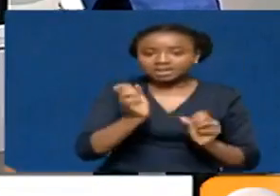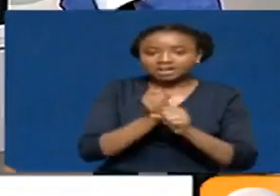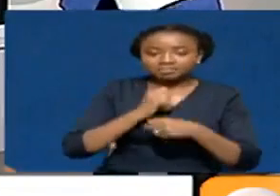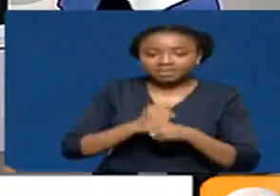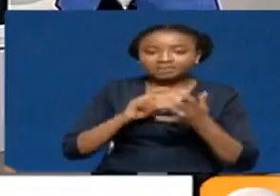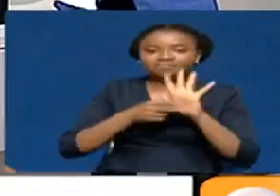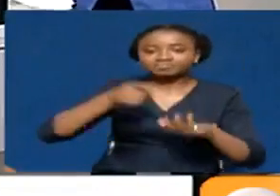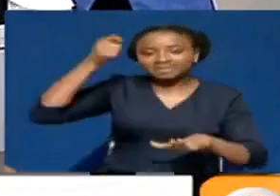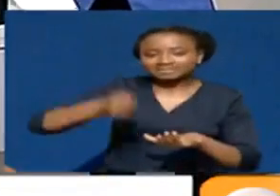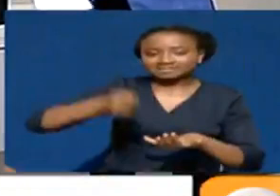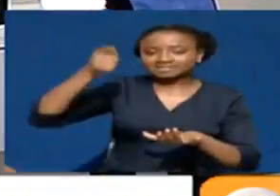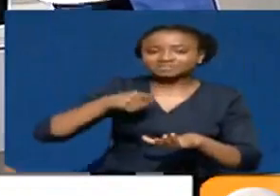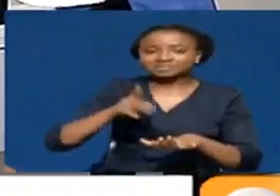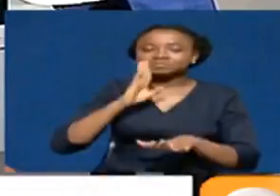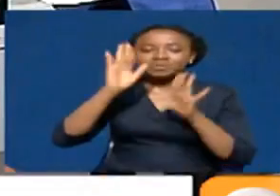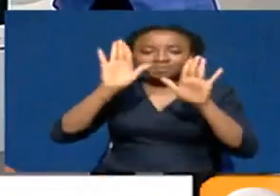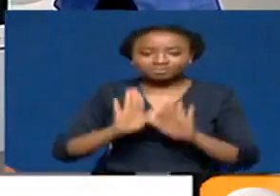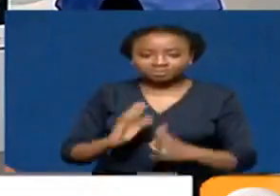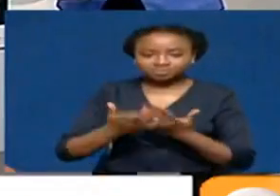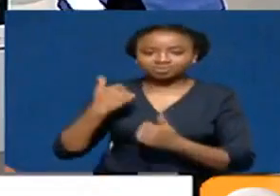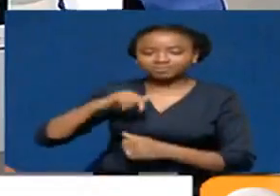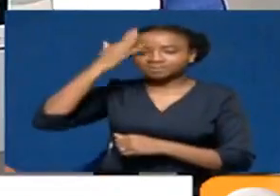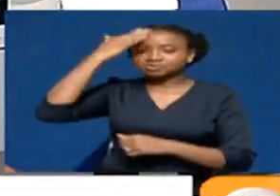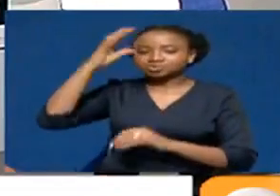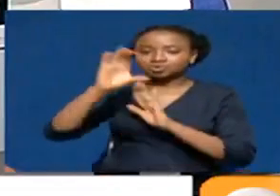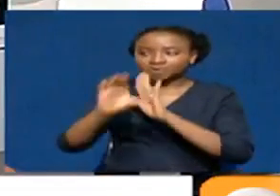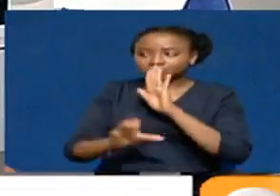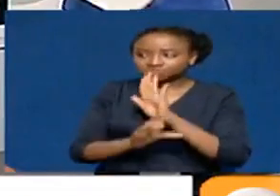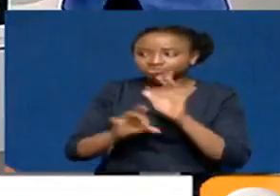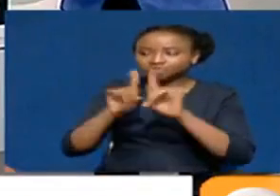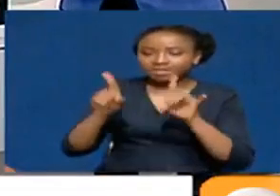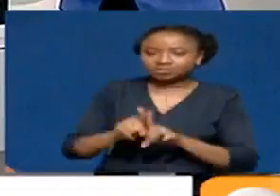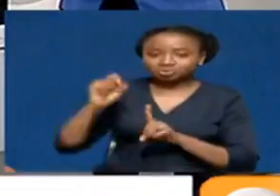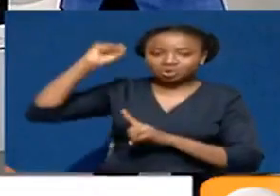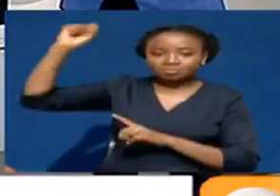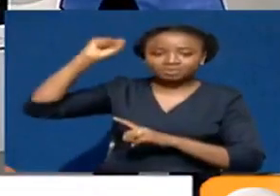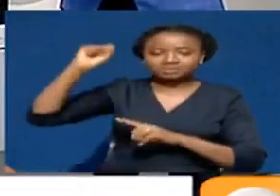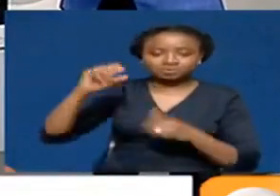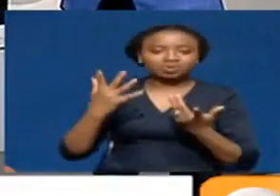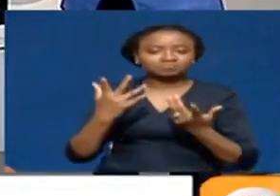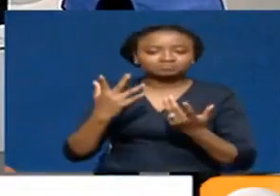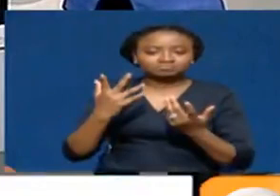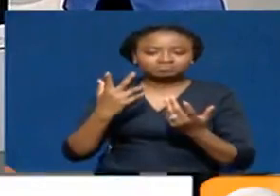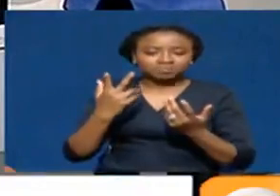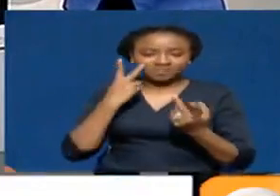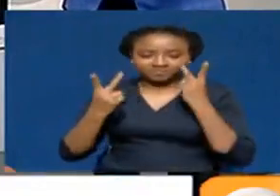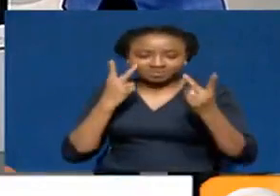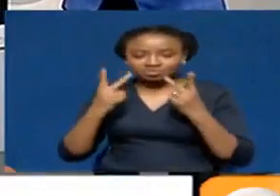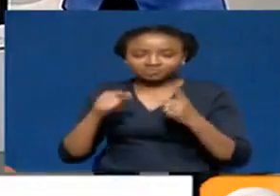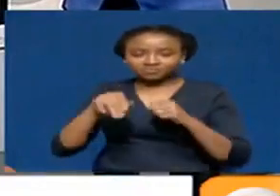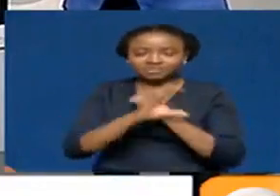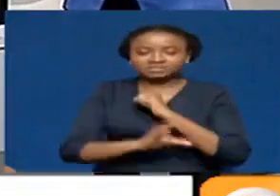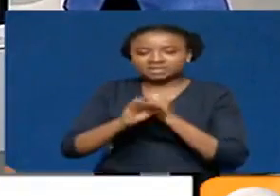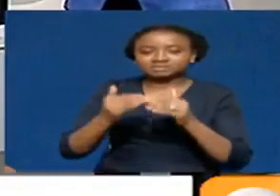the judgment will certainly be key in determining the constitutional and political outlook for the country in the